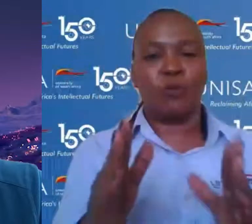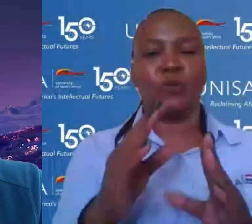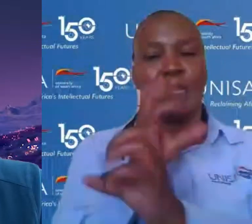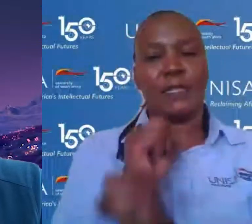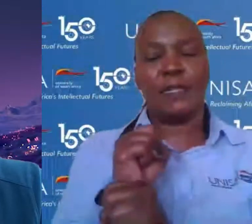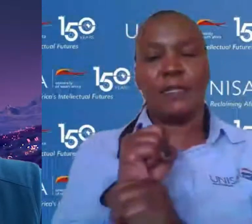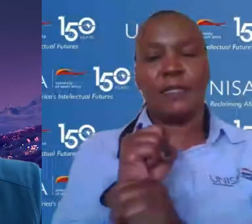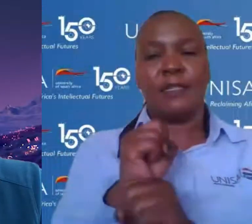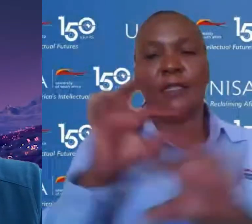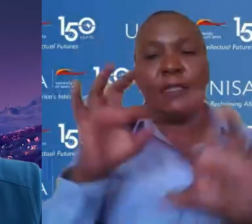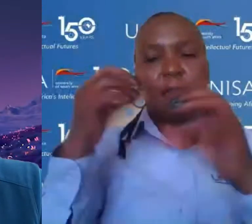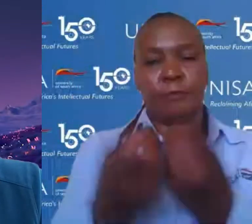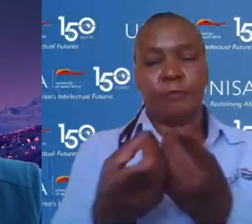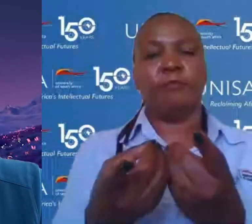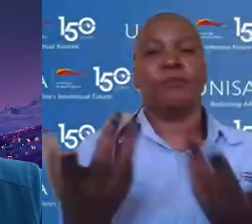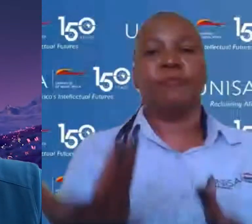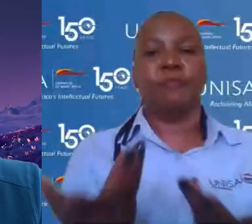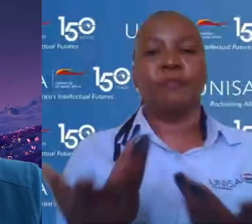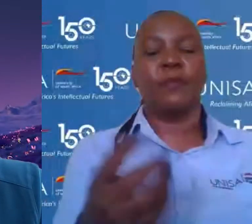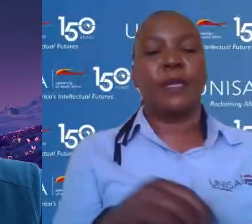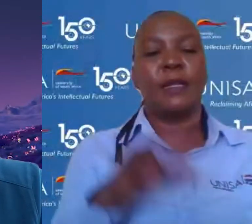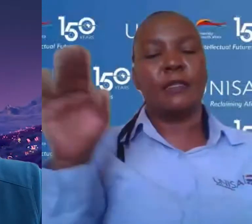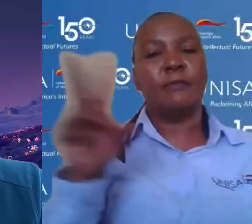Let me see.